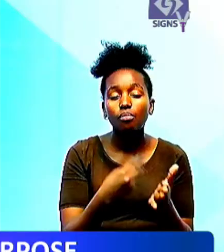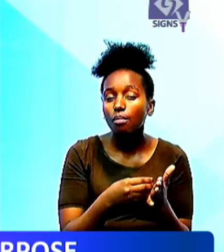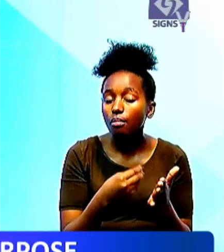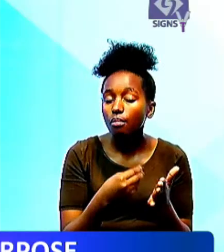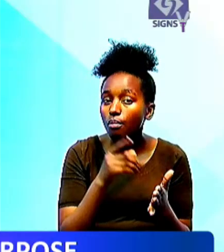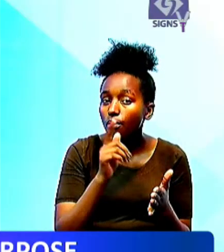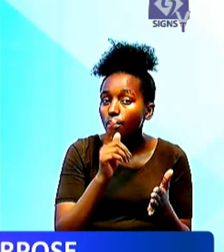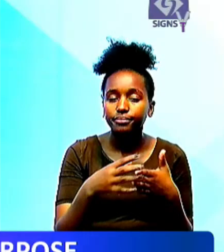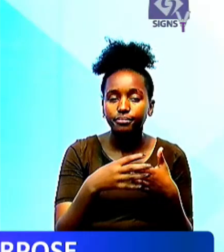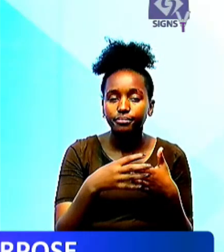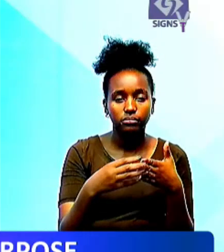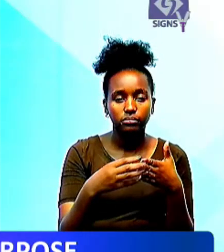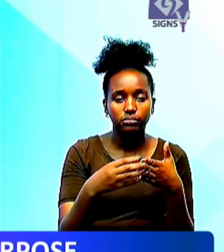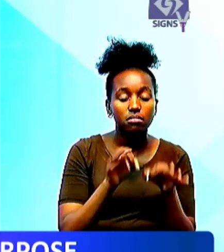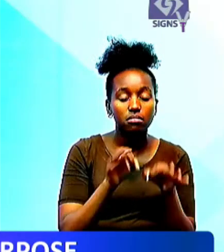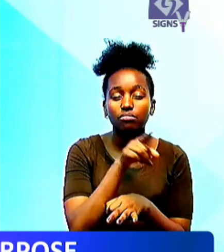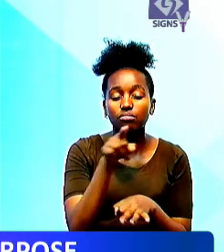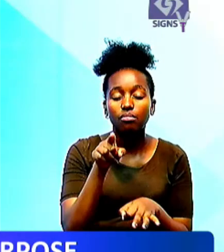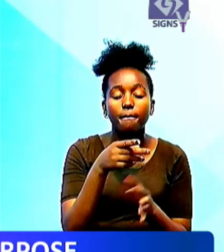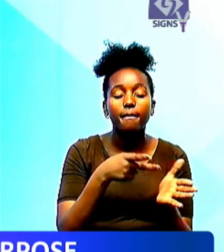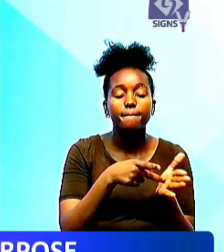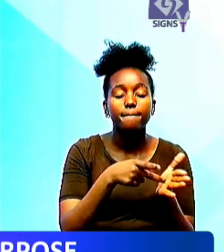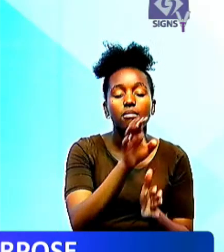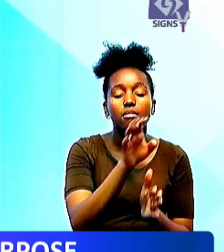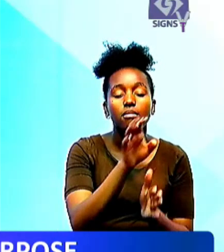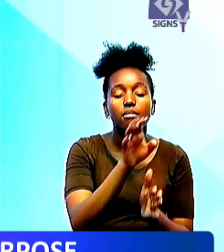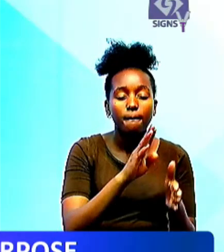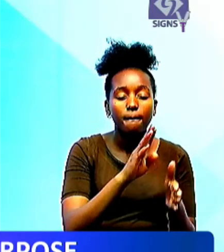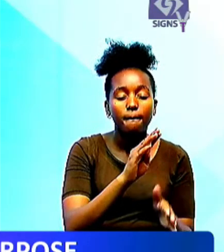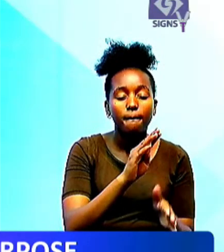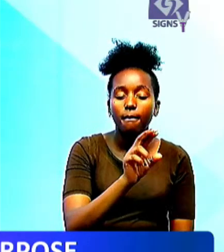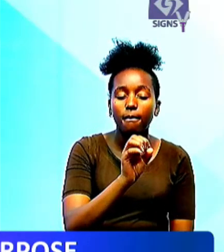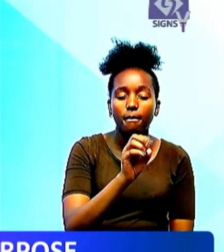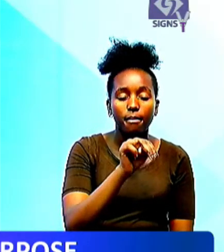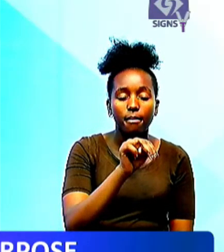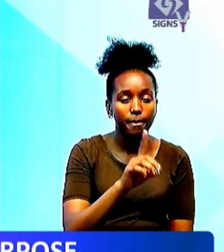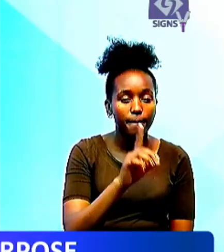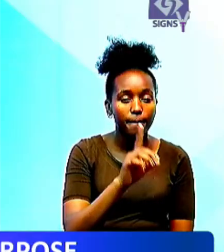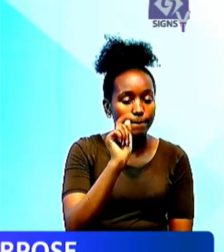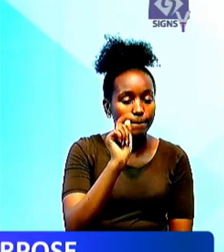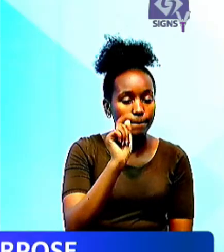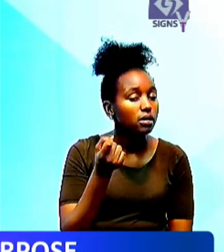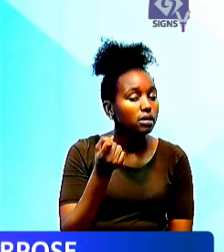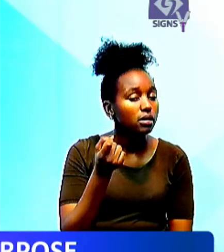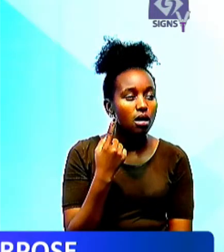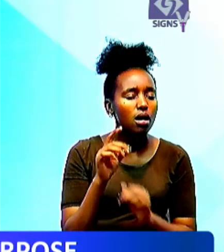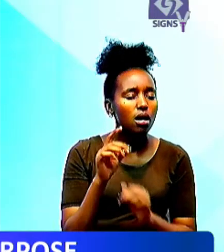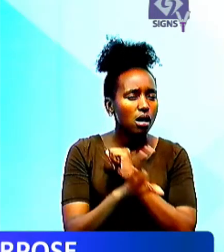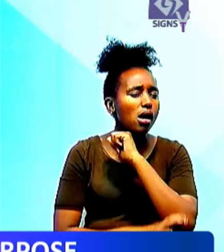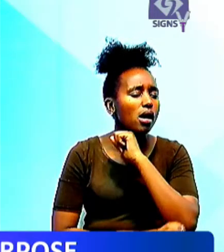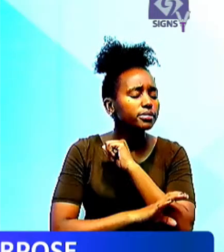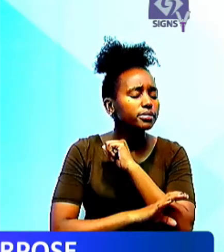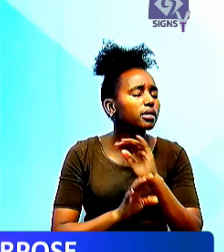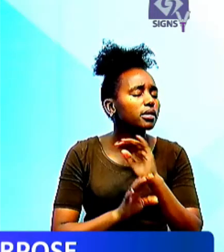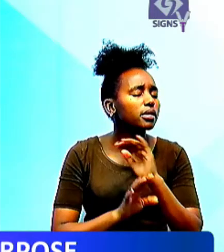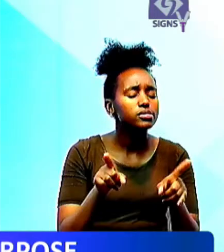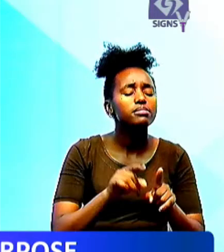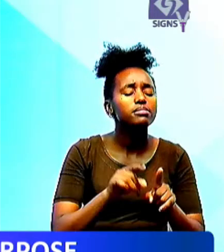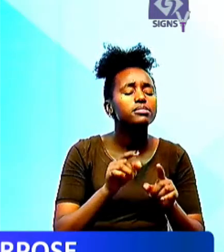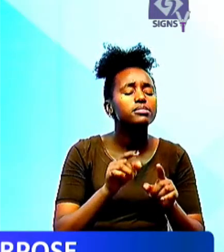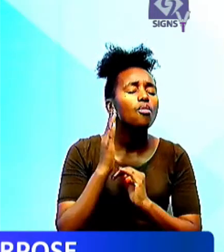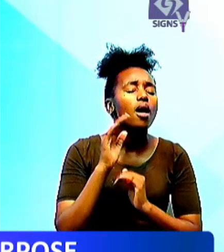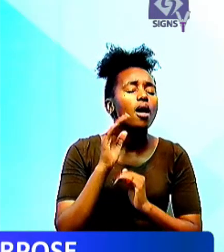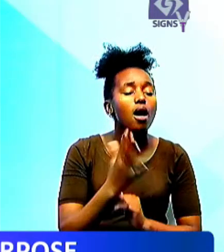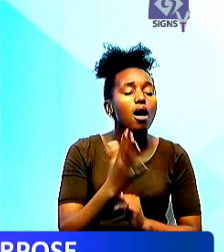you are buying a Eurobond, you now analyze the economy of the country. To know how secure this bond looks like, you have to go into the